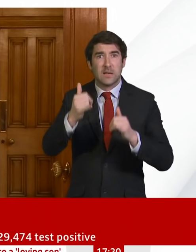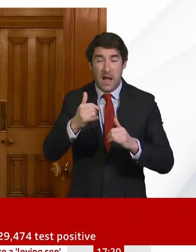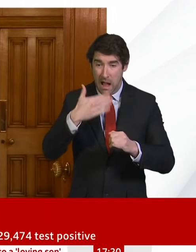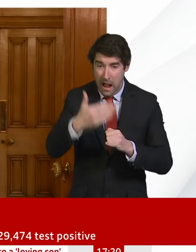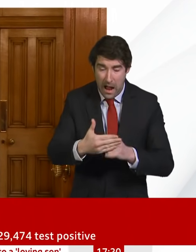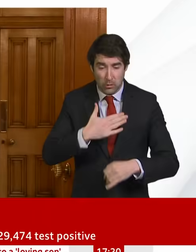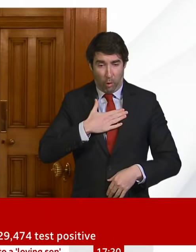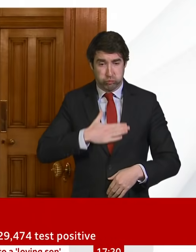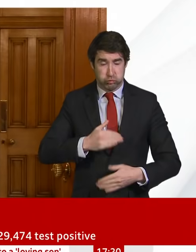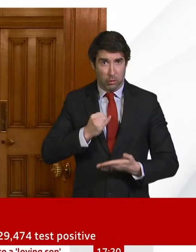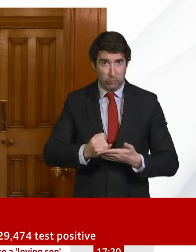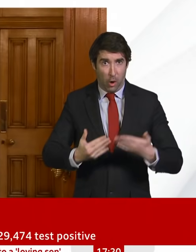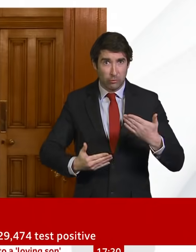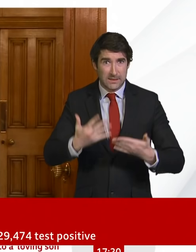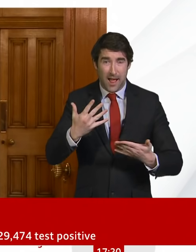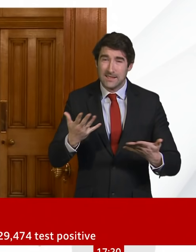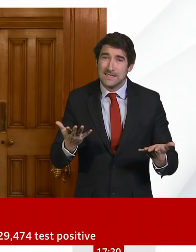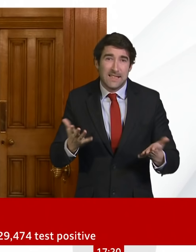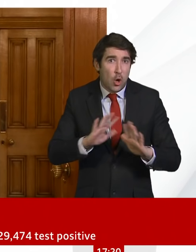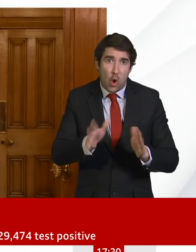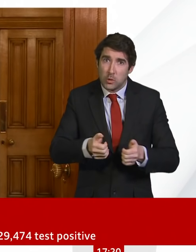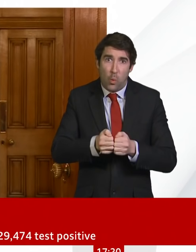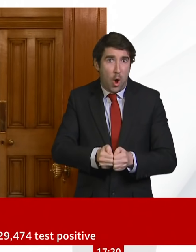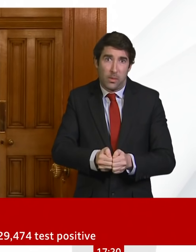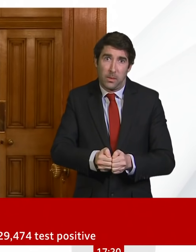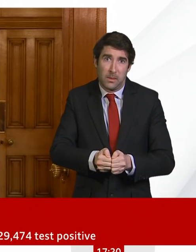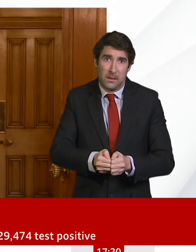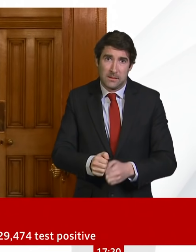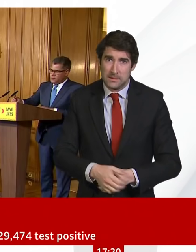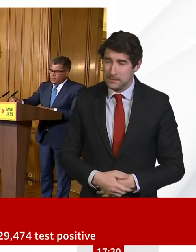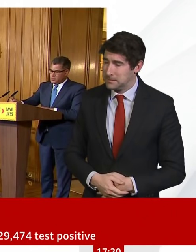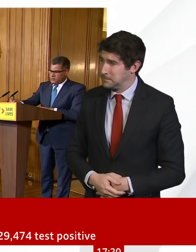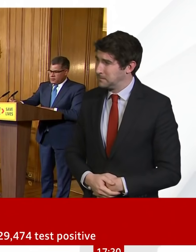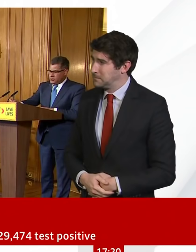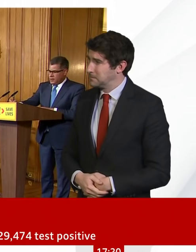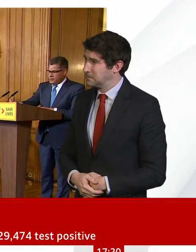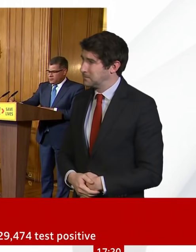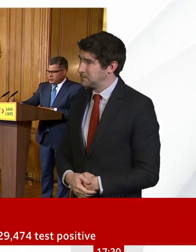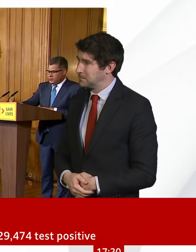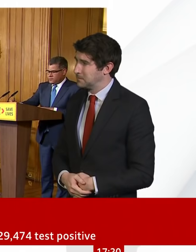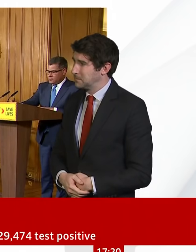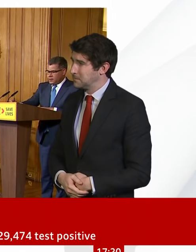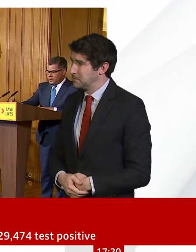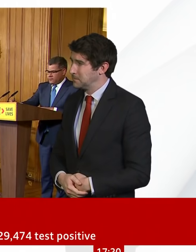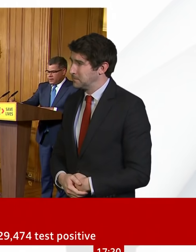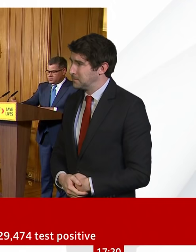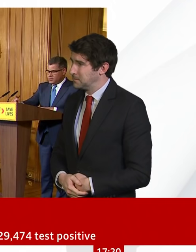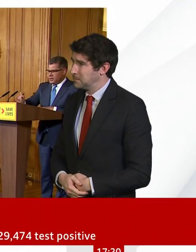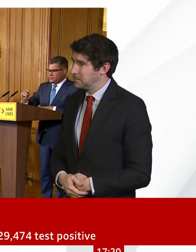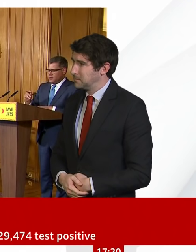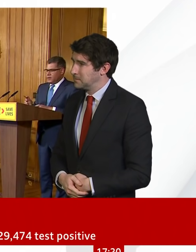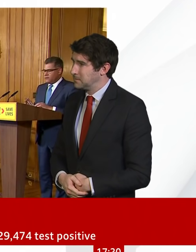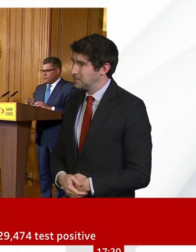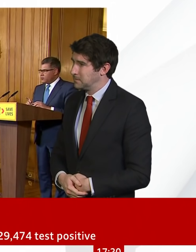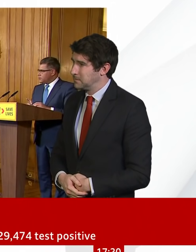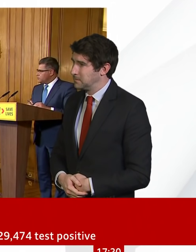and particularly the most vulnerable and those key workers in the NHS. Thank you very much for that, Joe. I think this question is from Financial